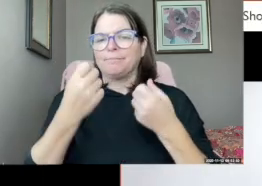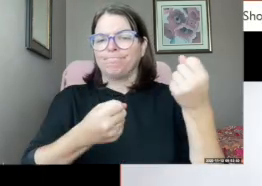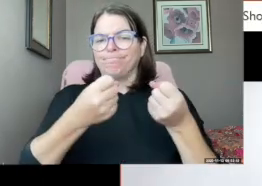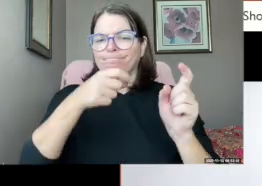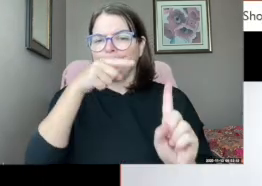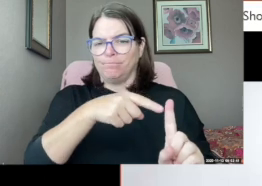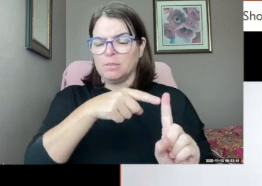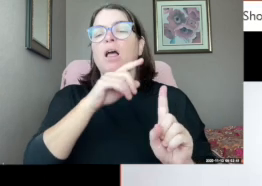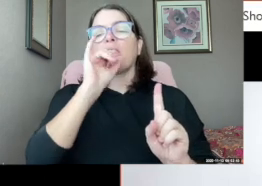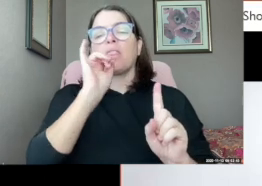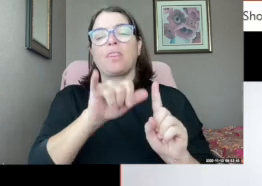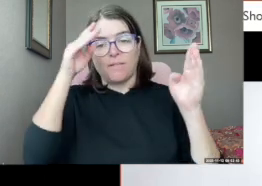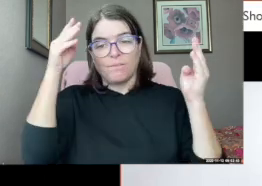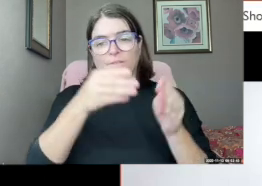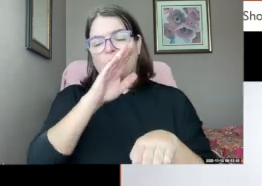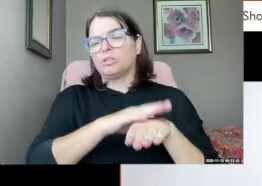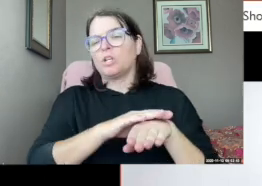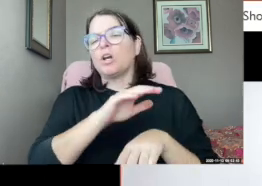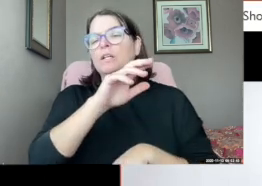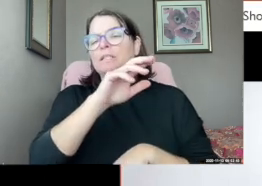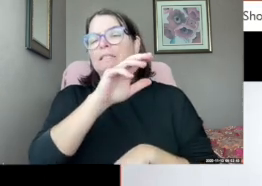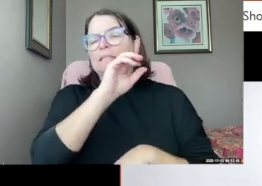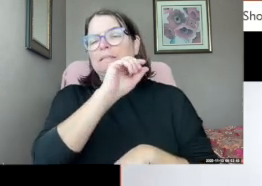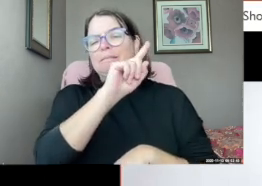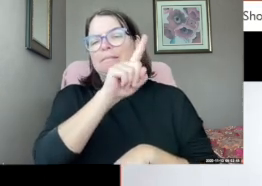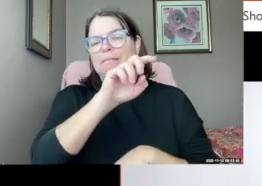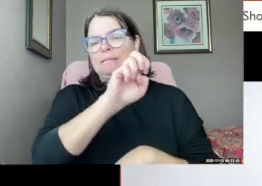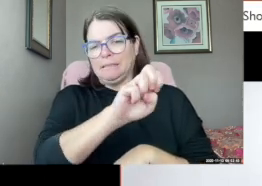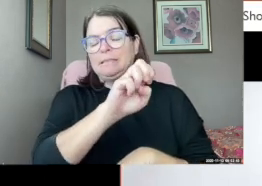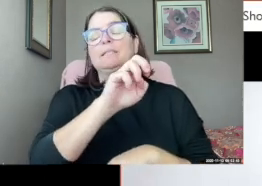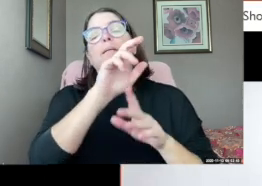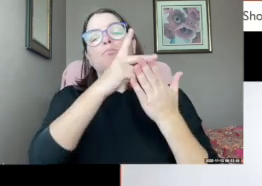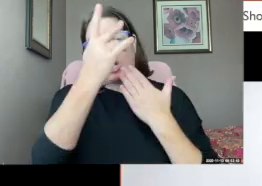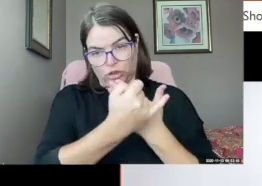this funding had a focus on zero emission projects.